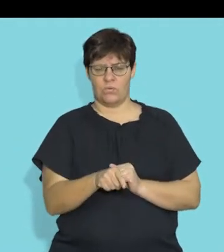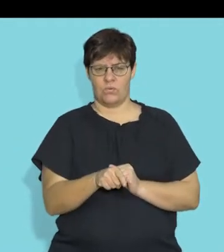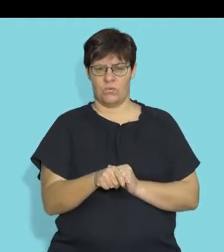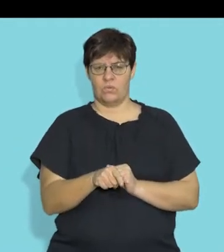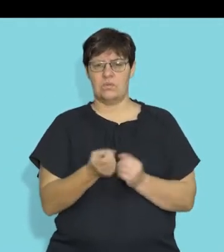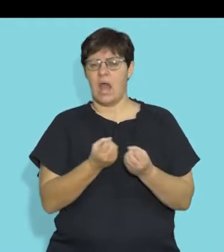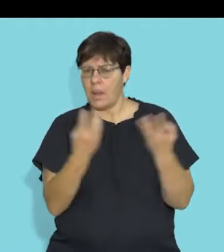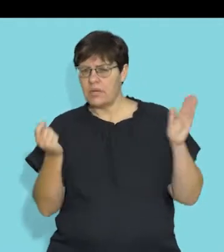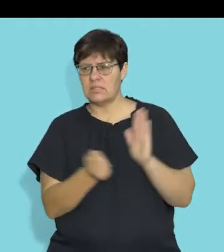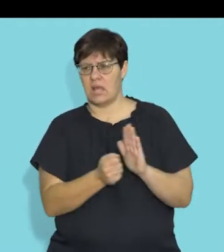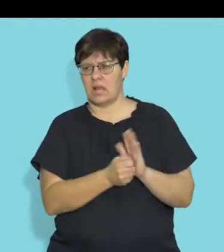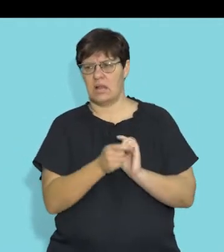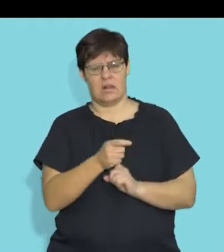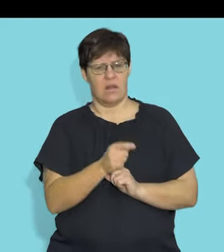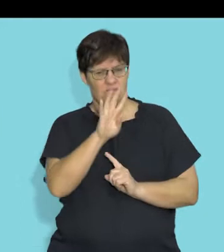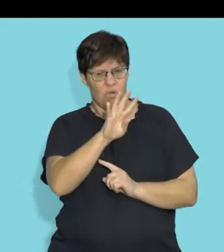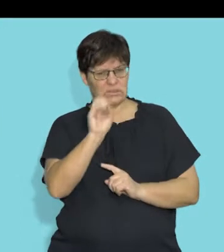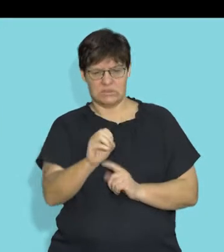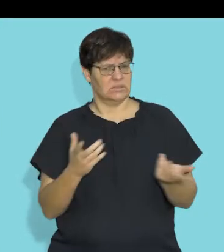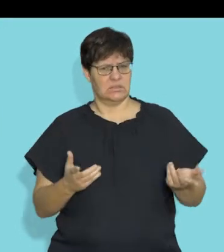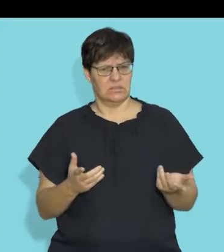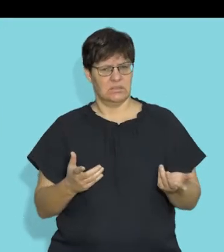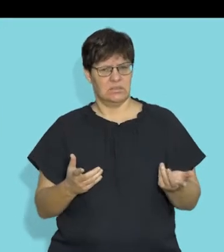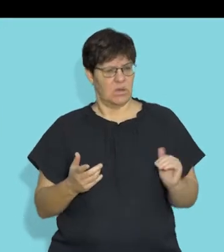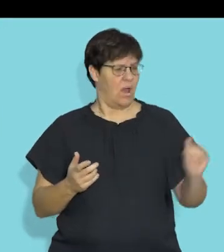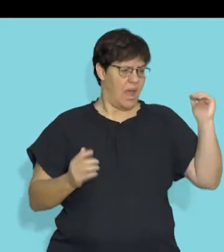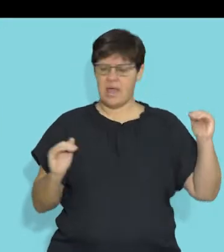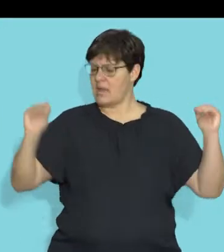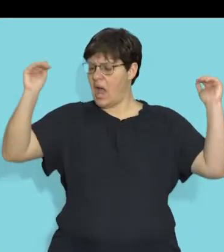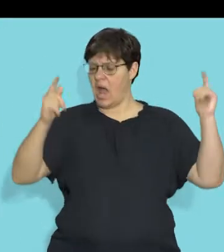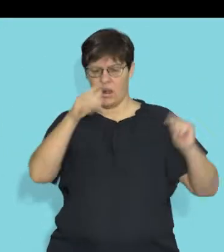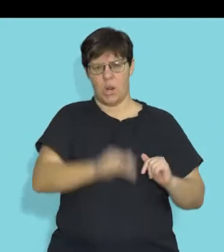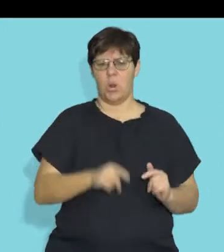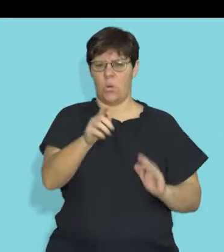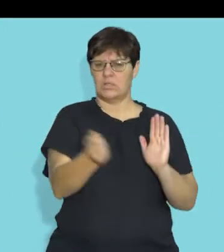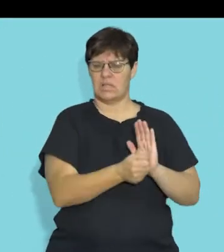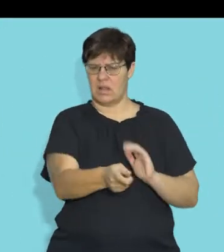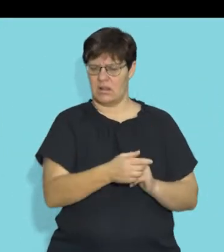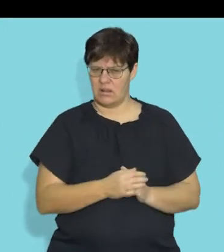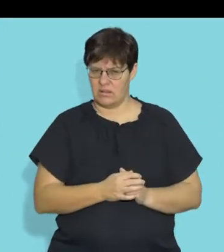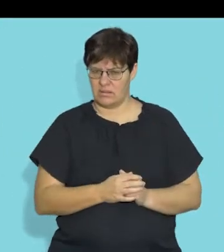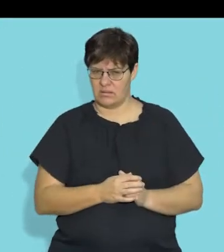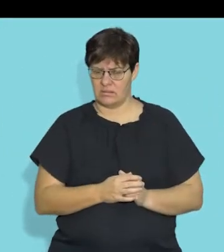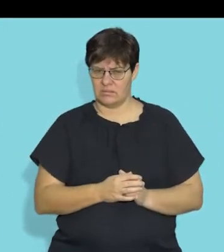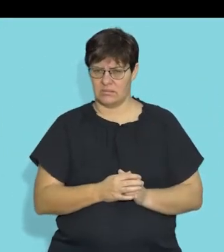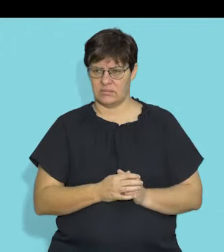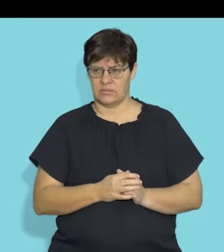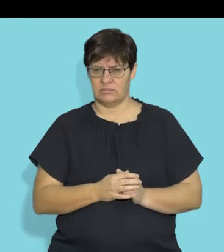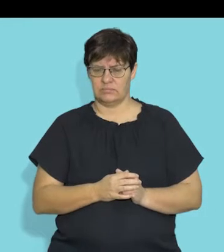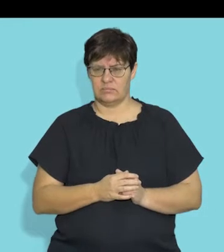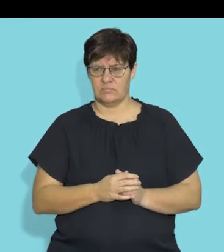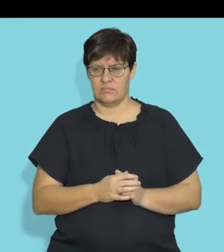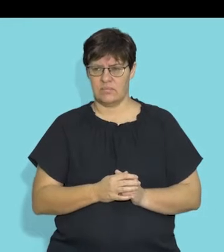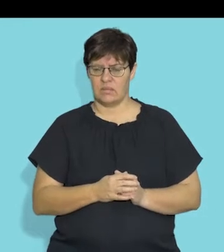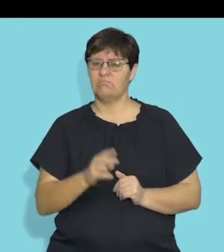sold. Clearly, you can see it stands out. If relative to Queens and Solo, it stands out. So clearly you